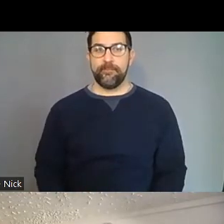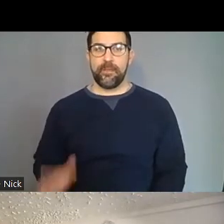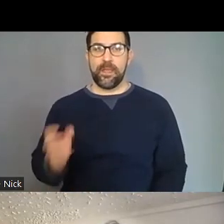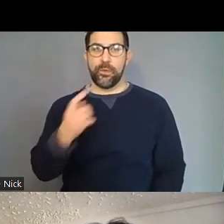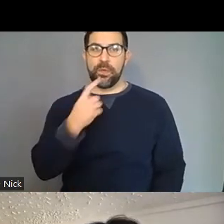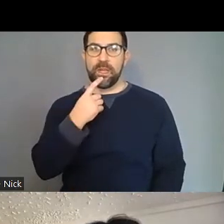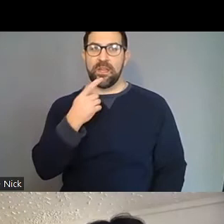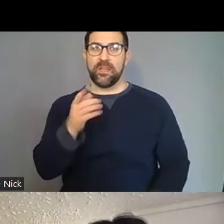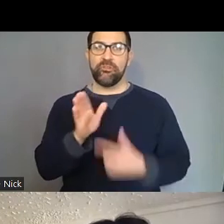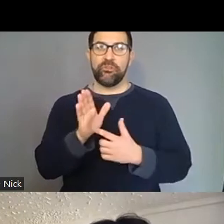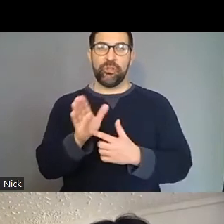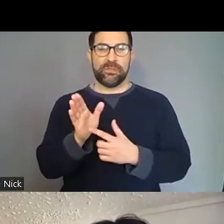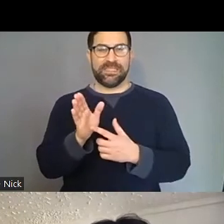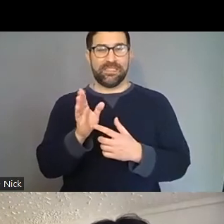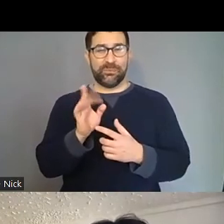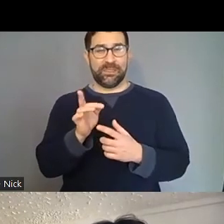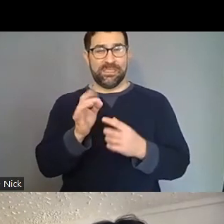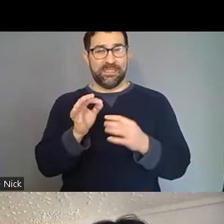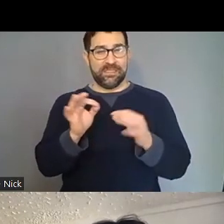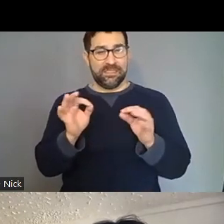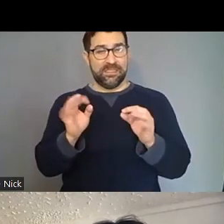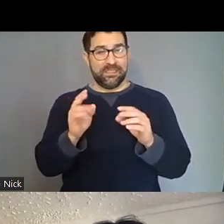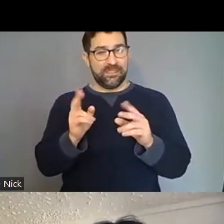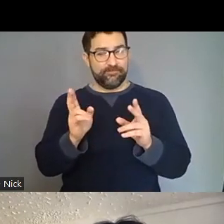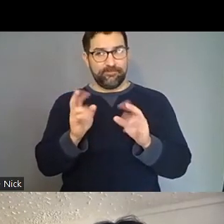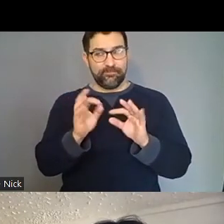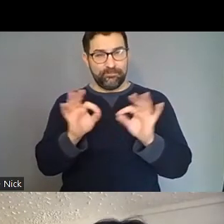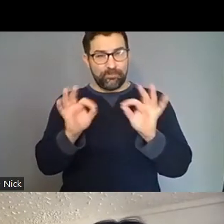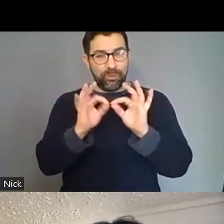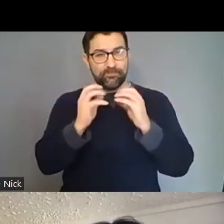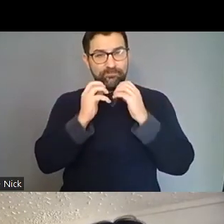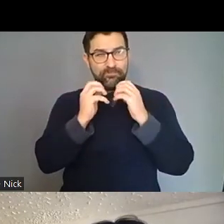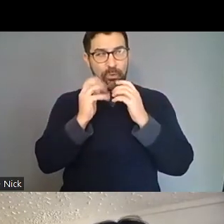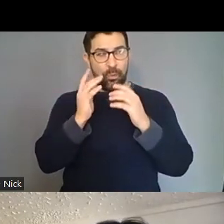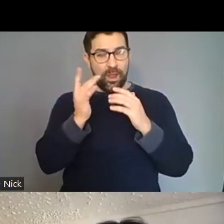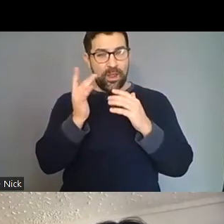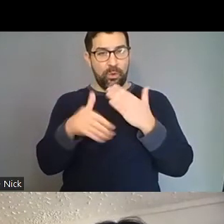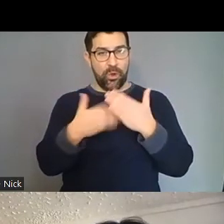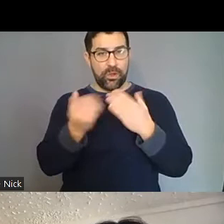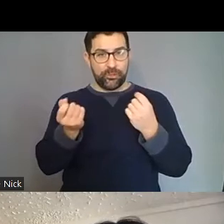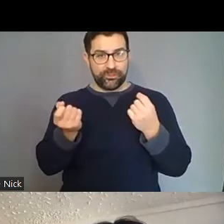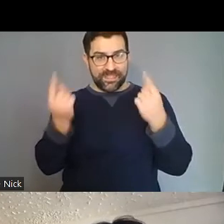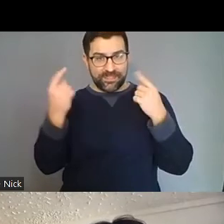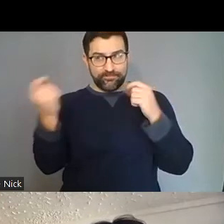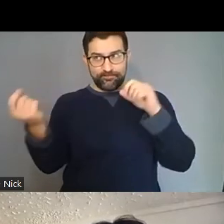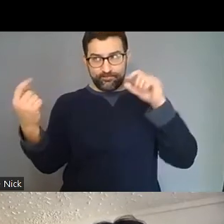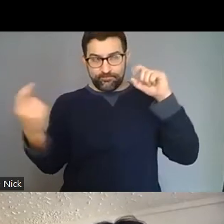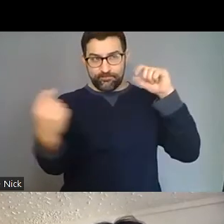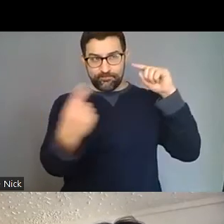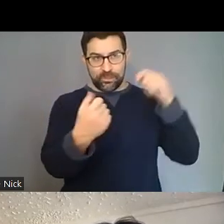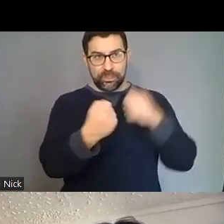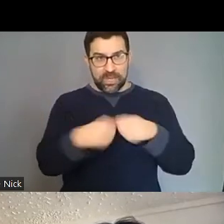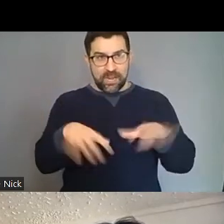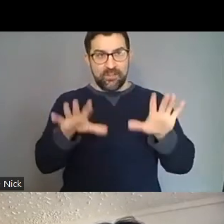shows the urgency of our issue when we all understand this, we all understand the sacrifices we have to make, and